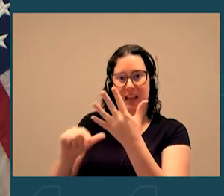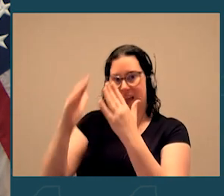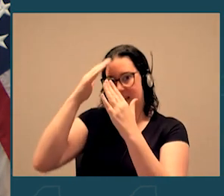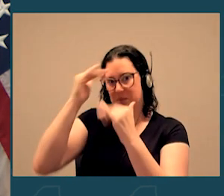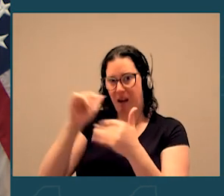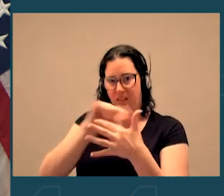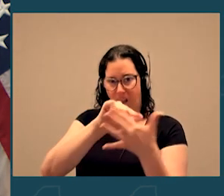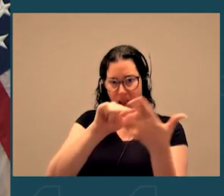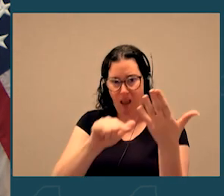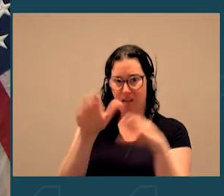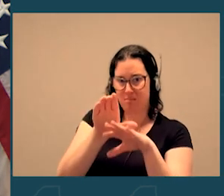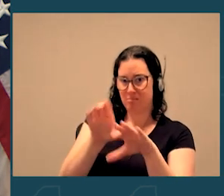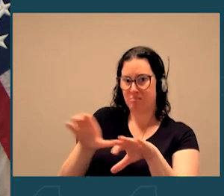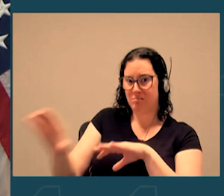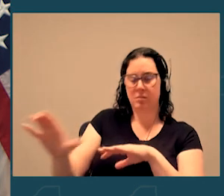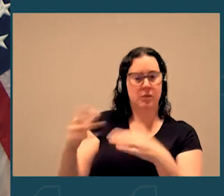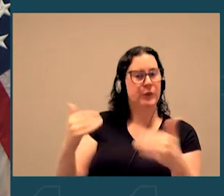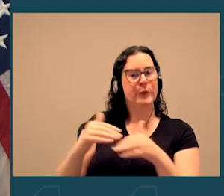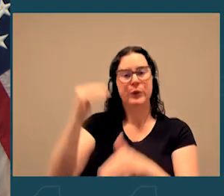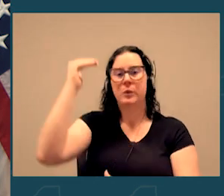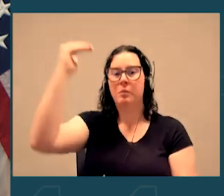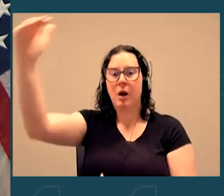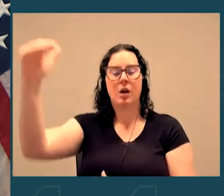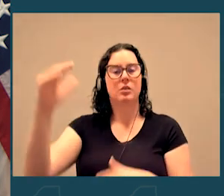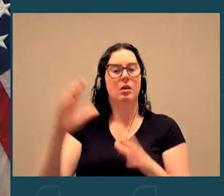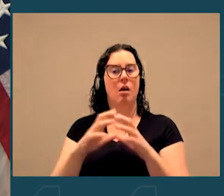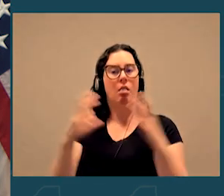much. We are putting a record amount of money,